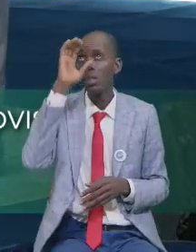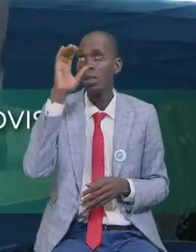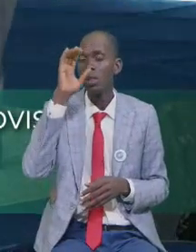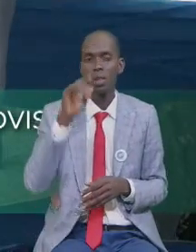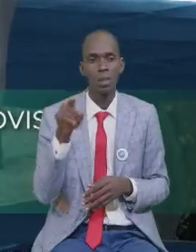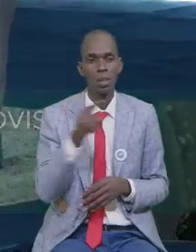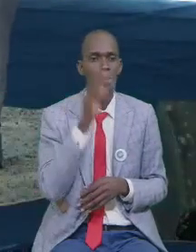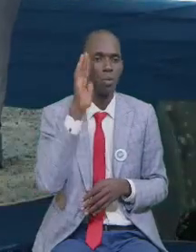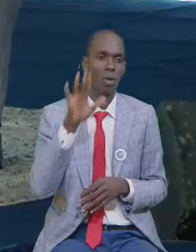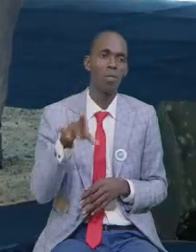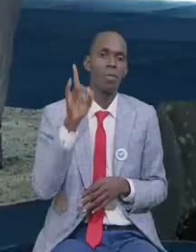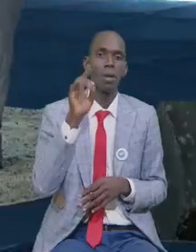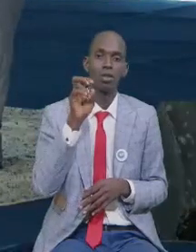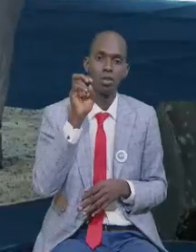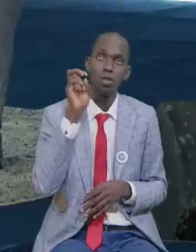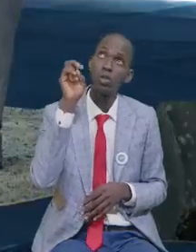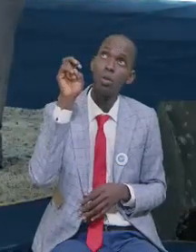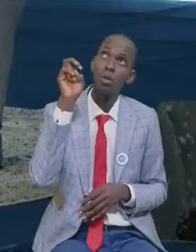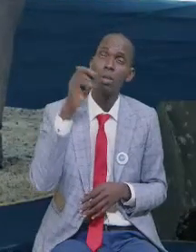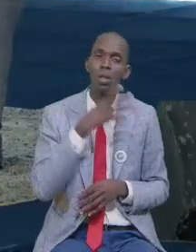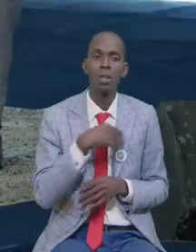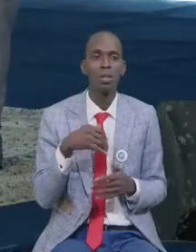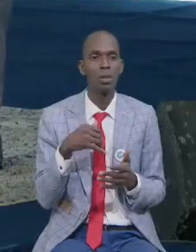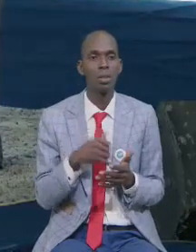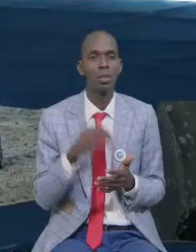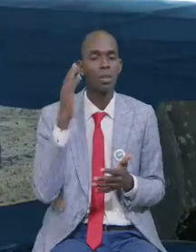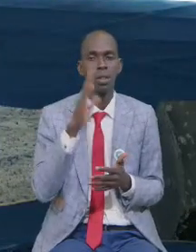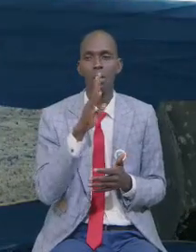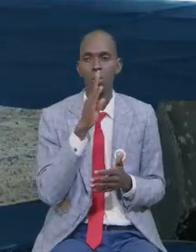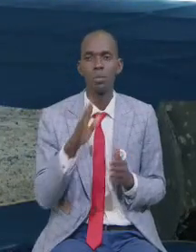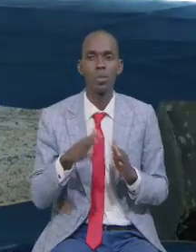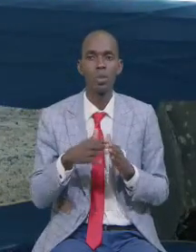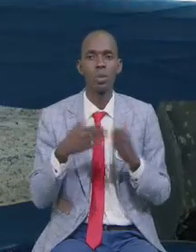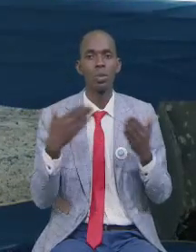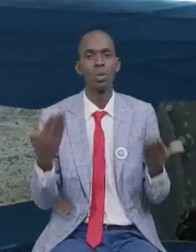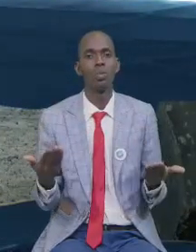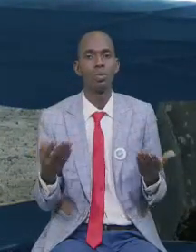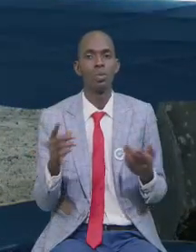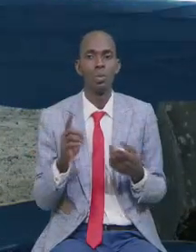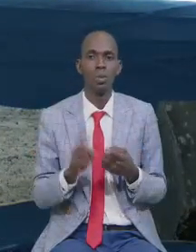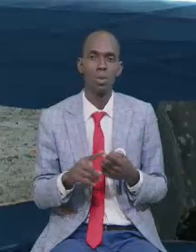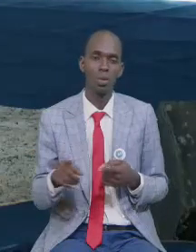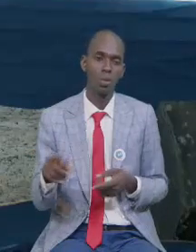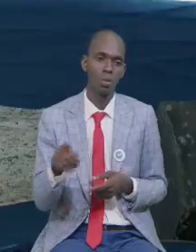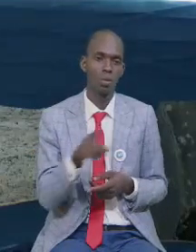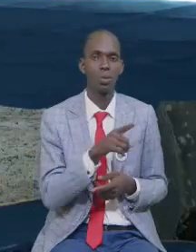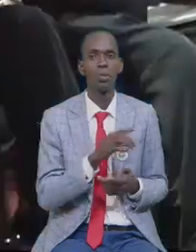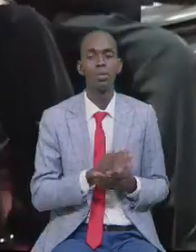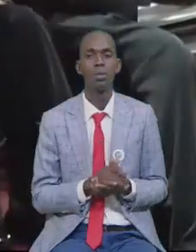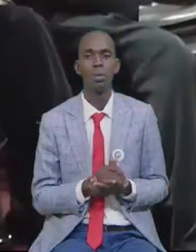shall find. Knock, and it shall be opened unto